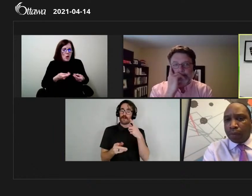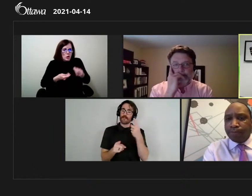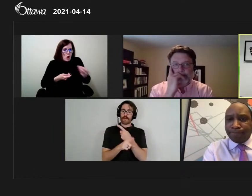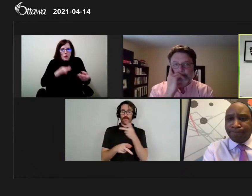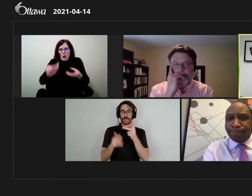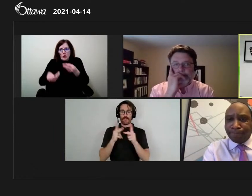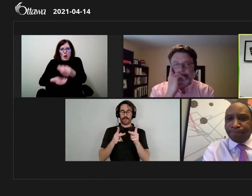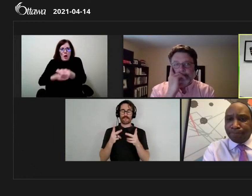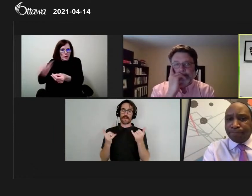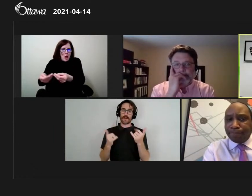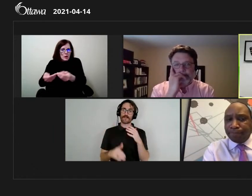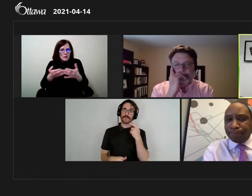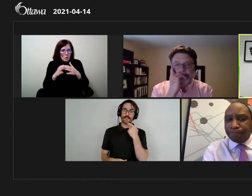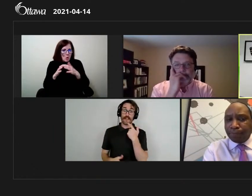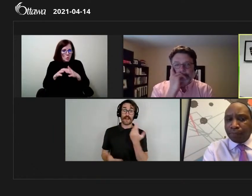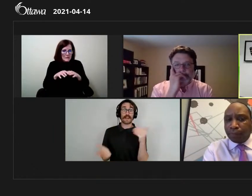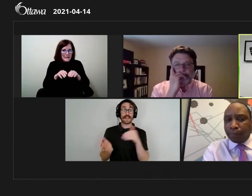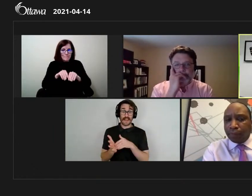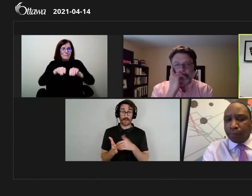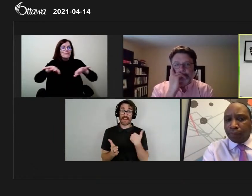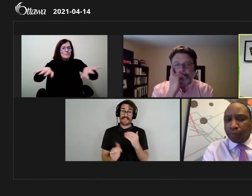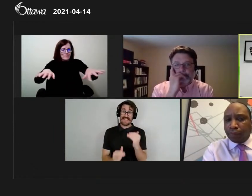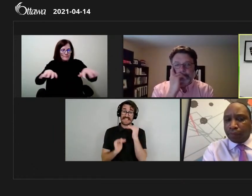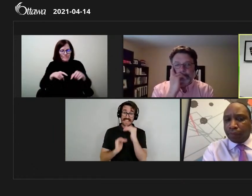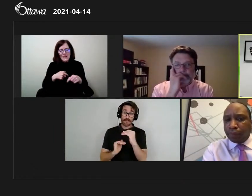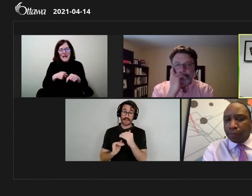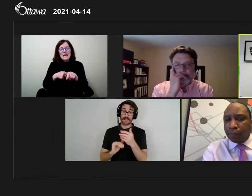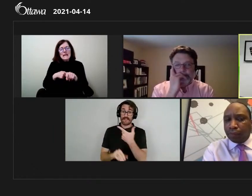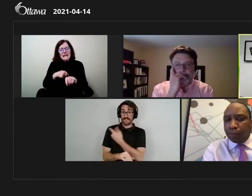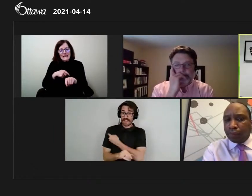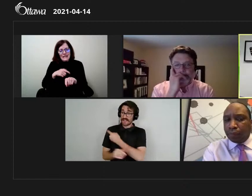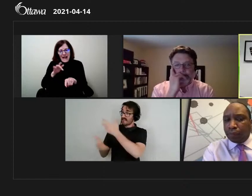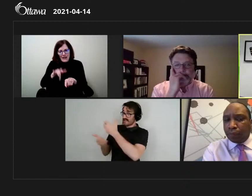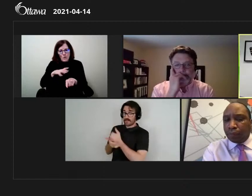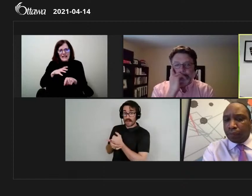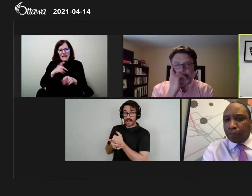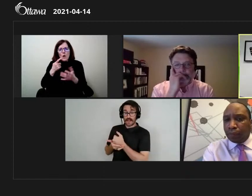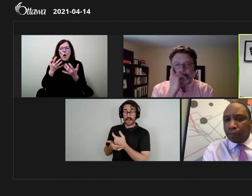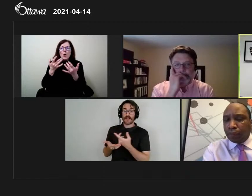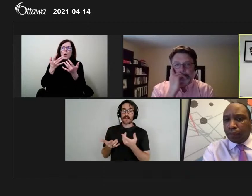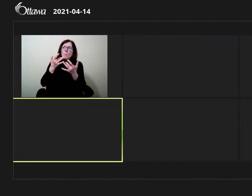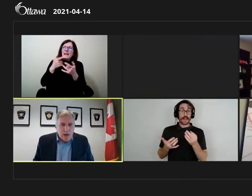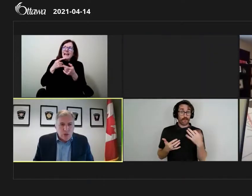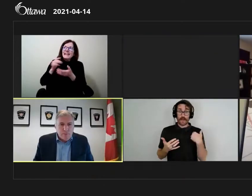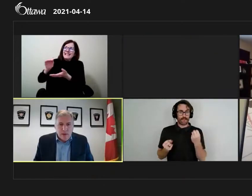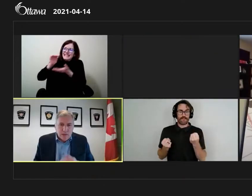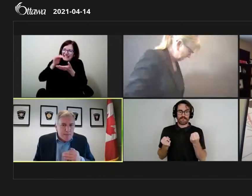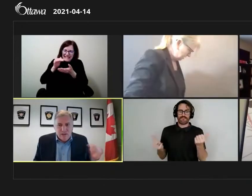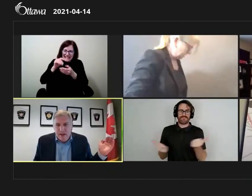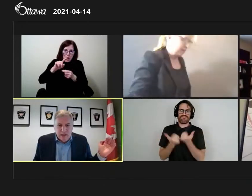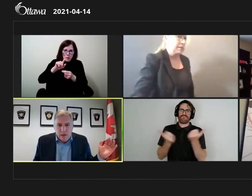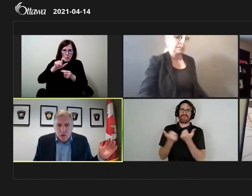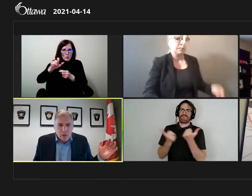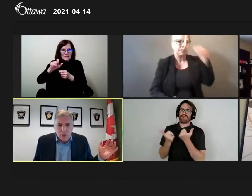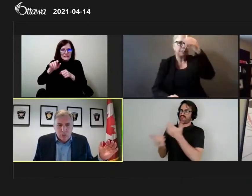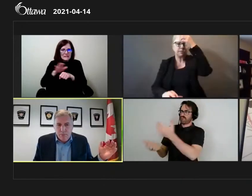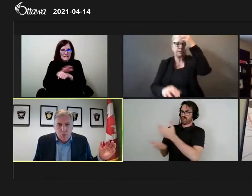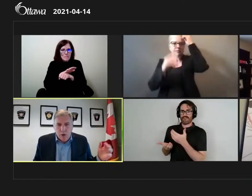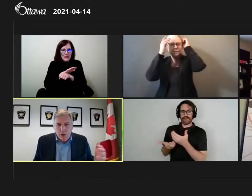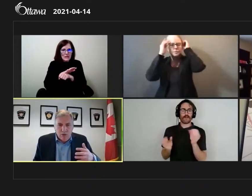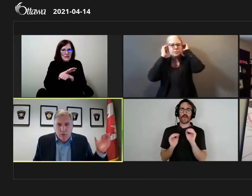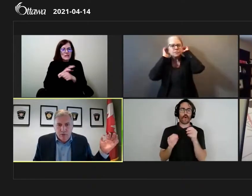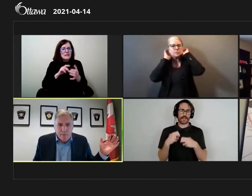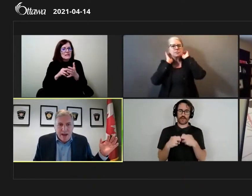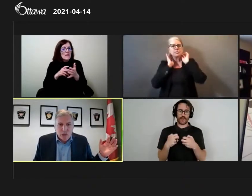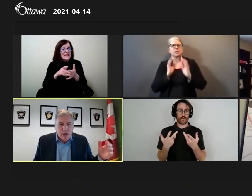bringing that up. If we had unlimited supply, we would be having a completely different discussion, because the mass vaccination clinics would be